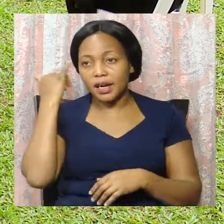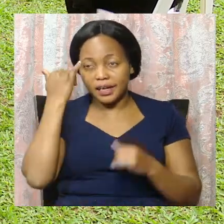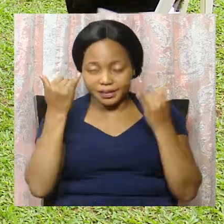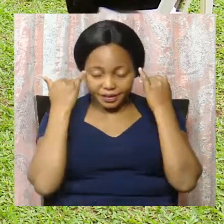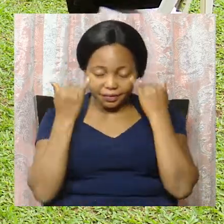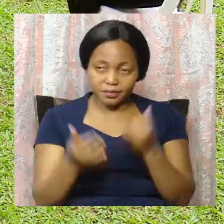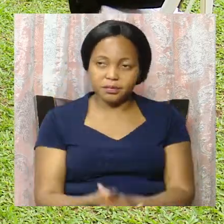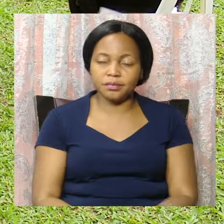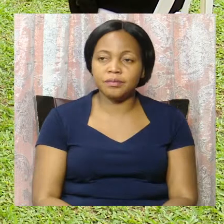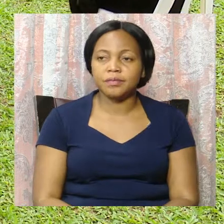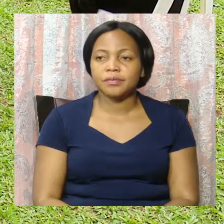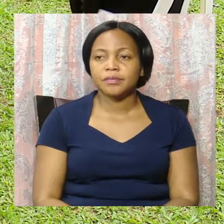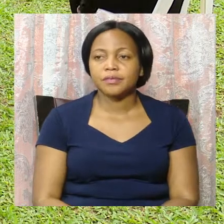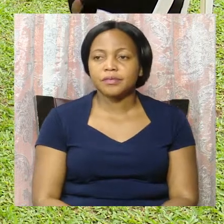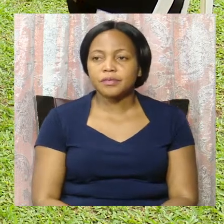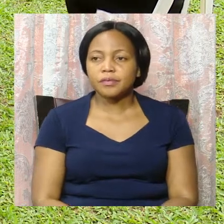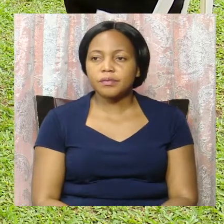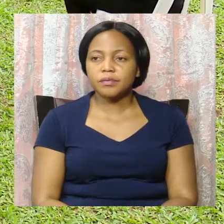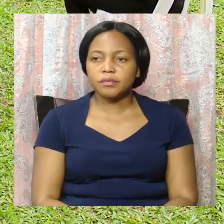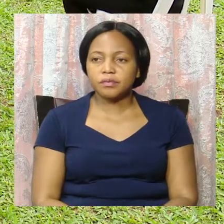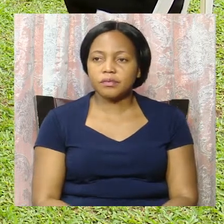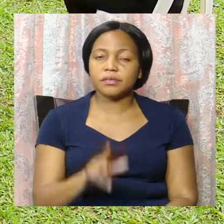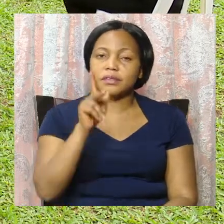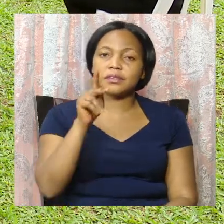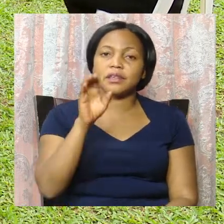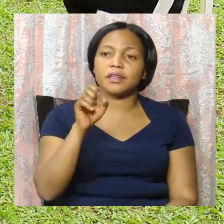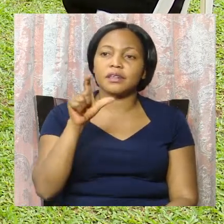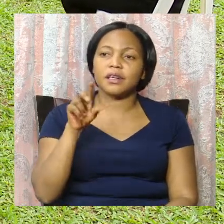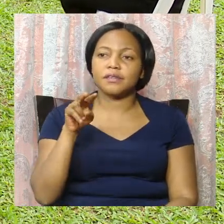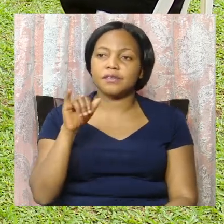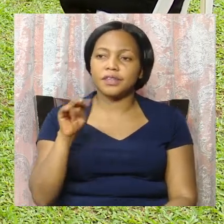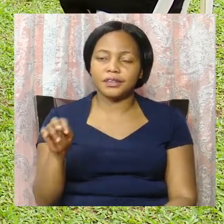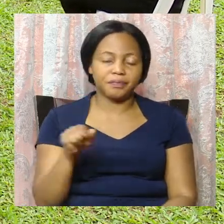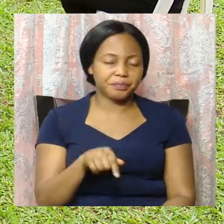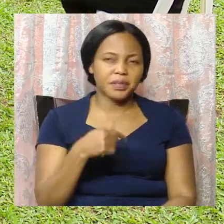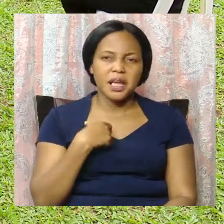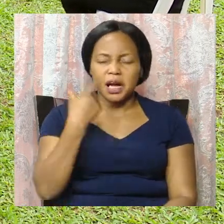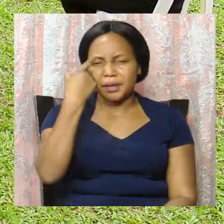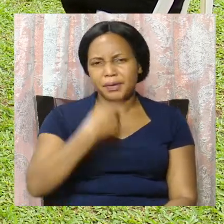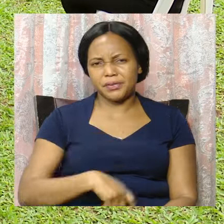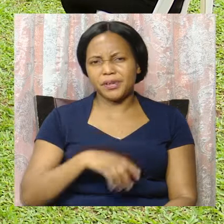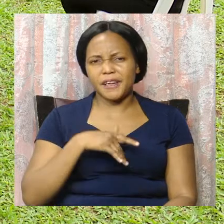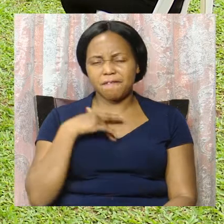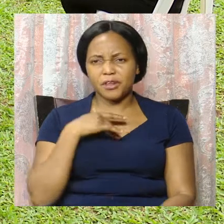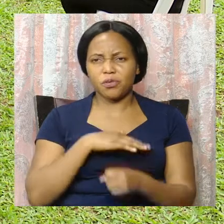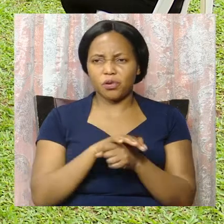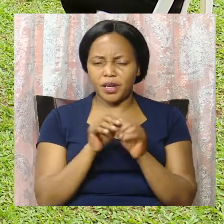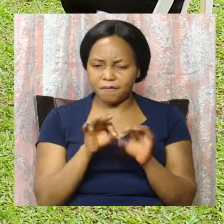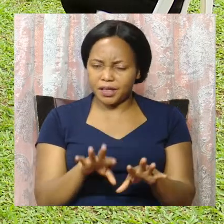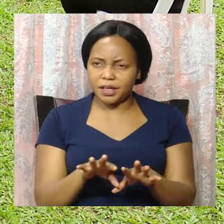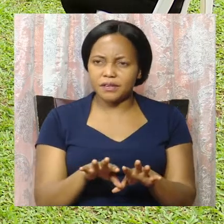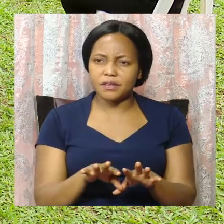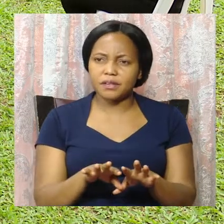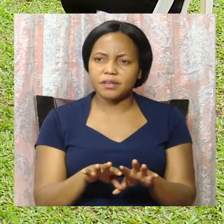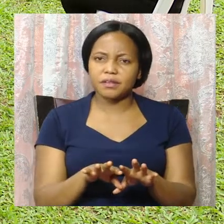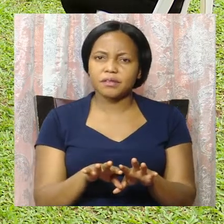other ideas? So Hillary has been feeling uncertain. Thank you very much. Kelvin, please. I personally, I feel like COVID has